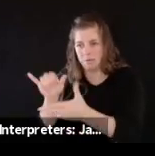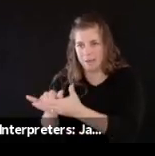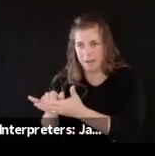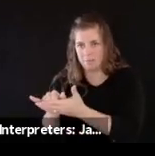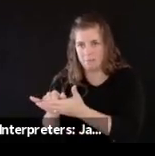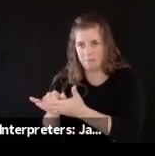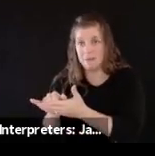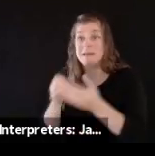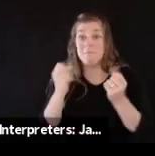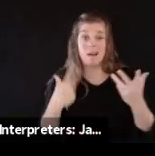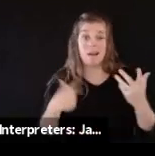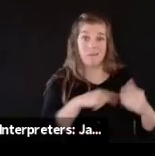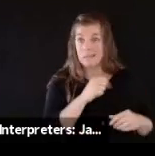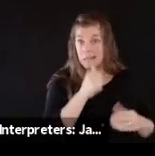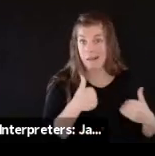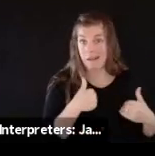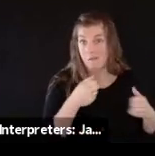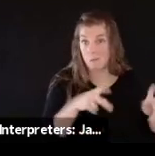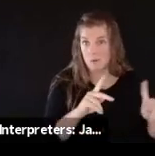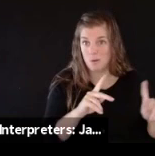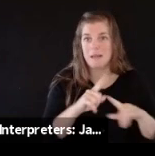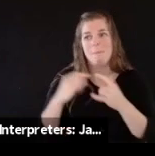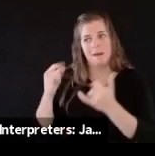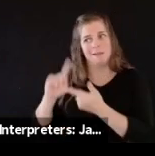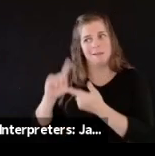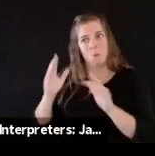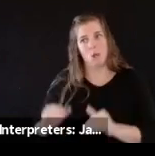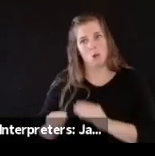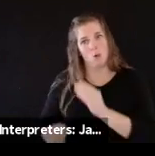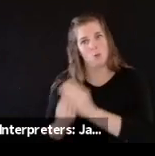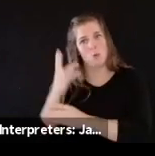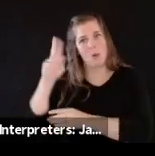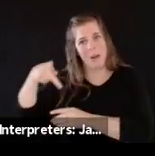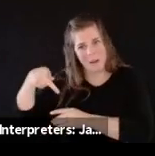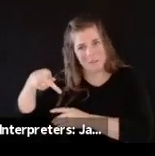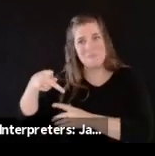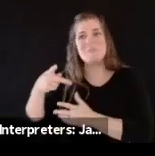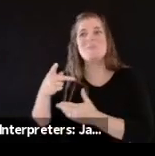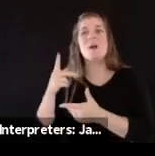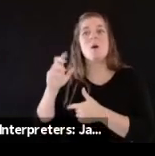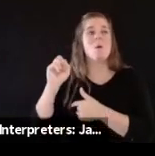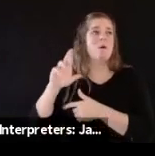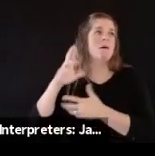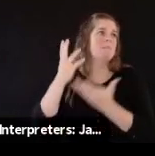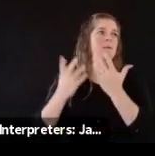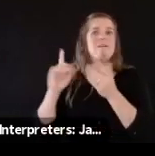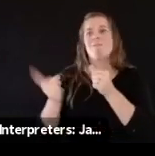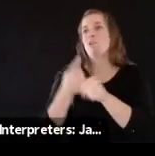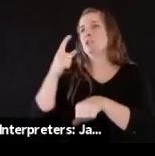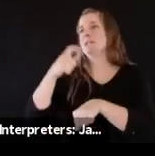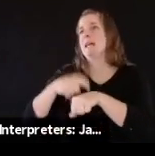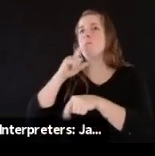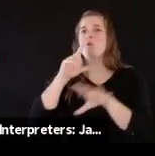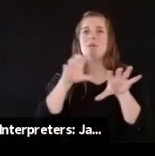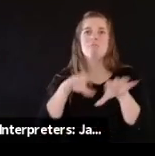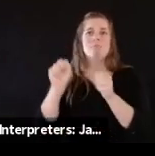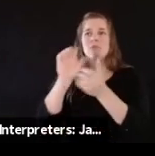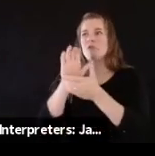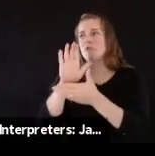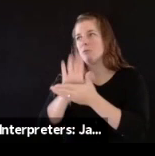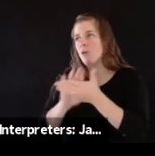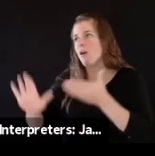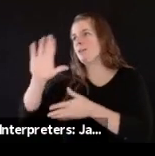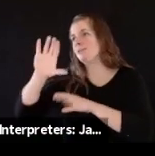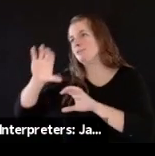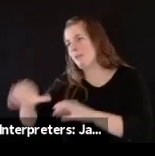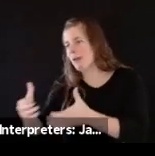until we came into professional spaces, or our first time we were in college or in higher education spaces,